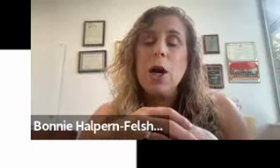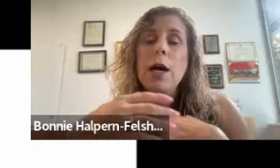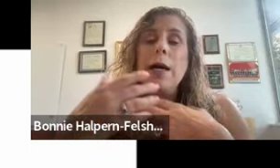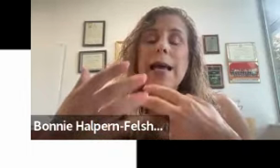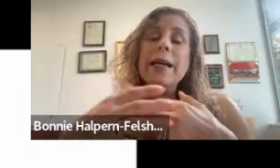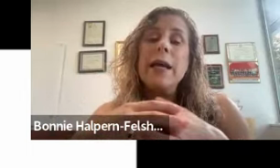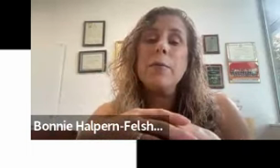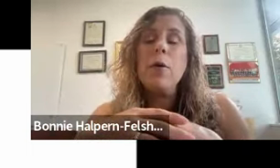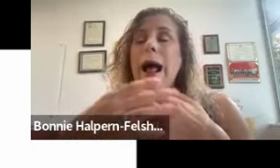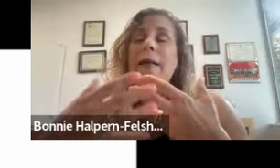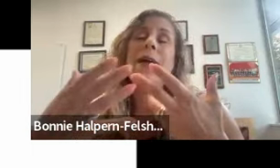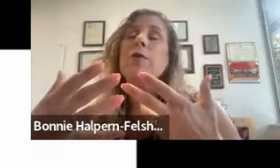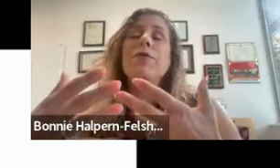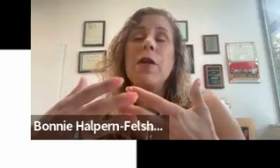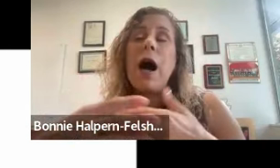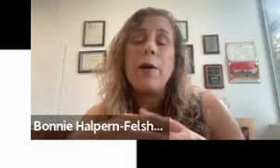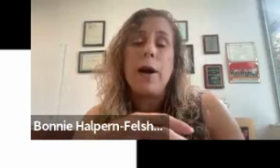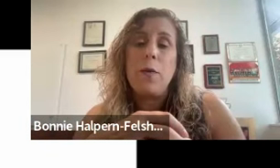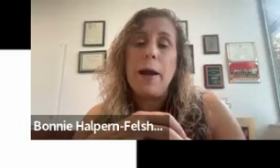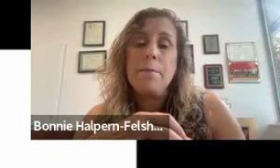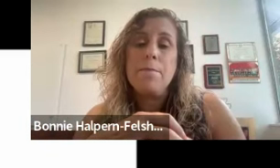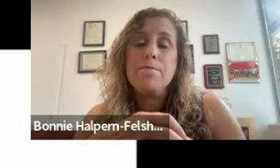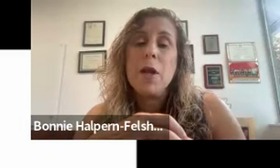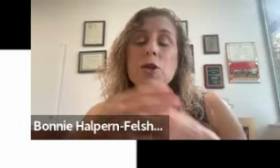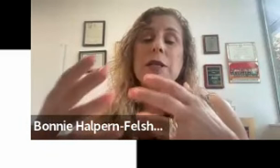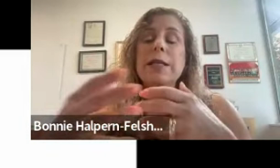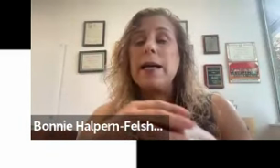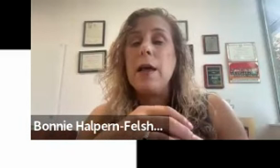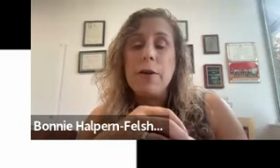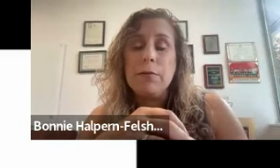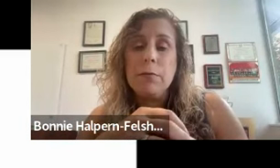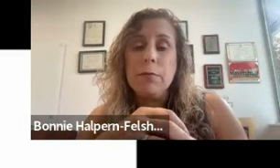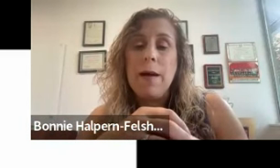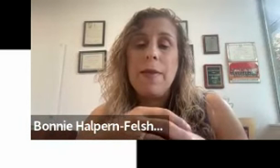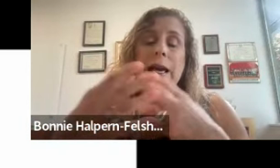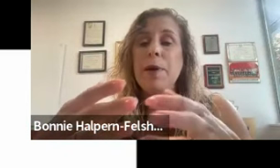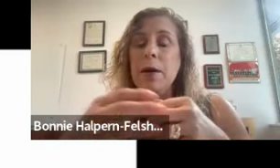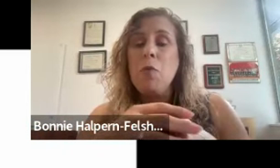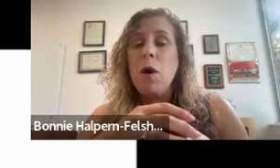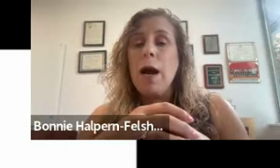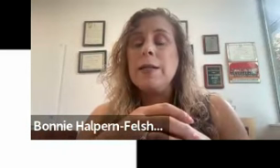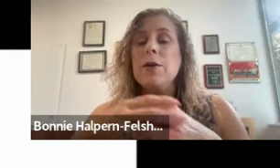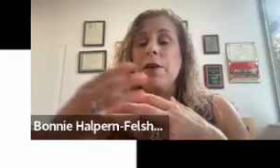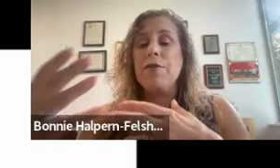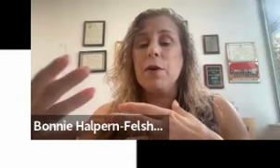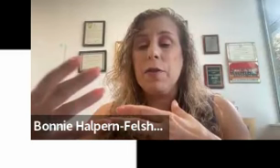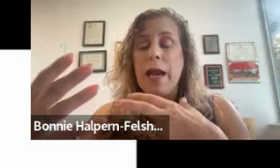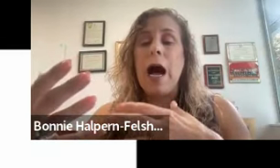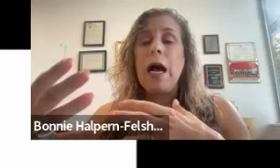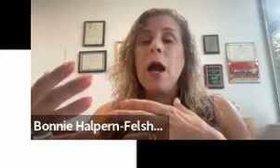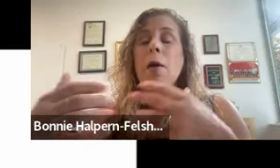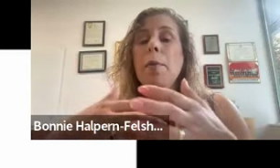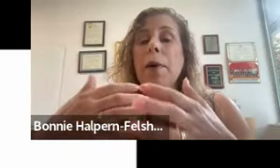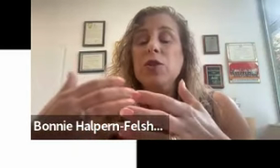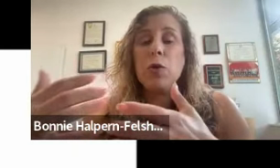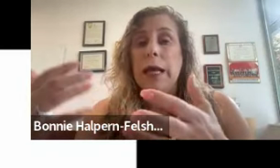effect, take an edible and they don't feel the high right away. So they take another, and they keep eating more until they feel that